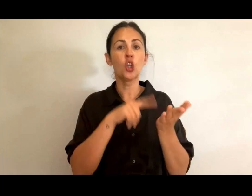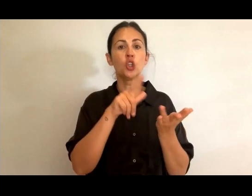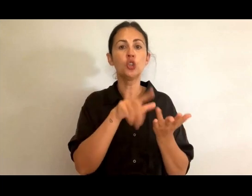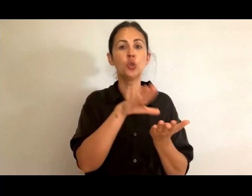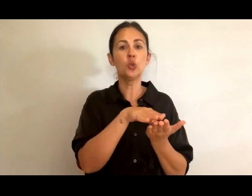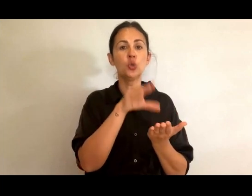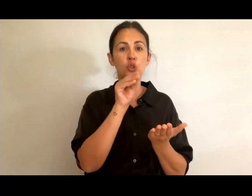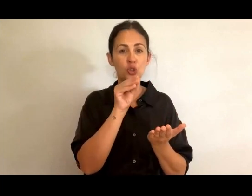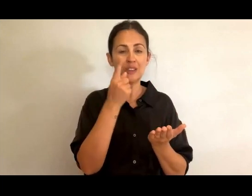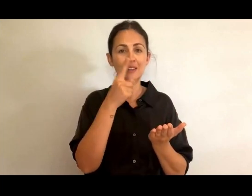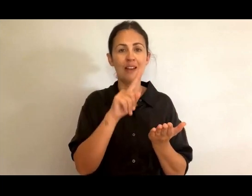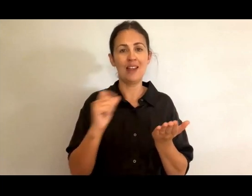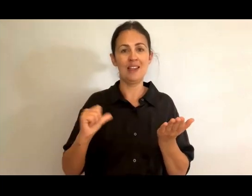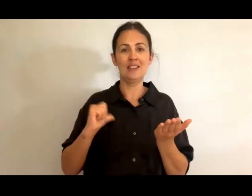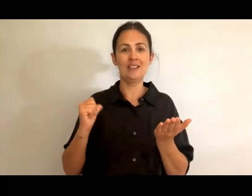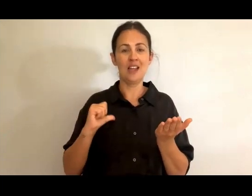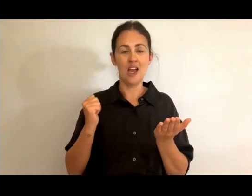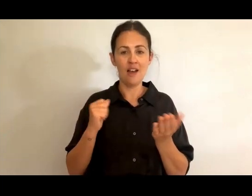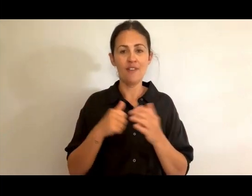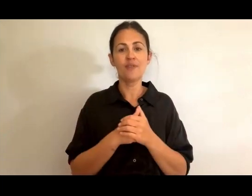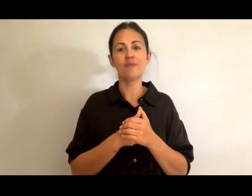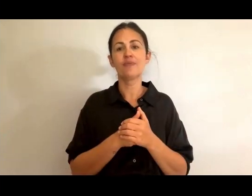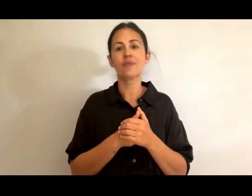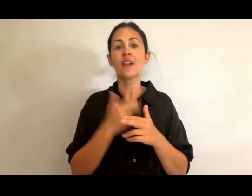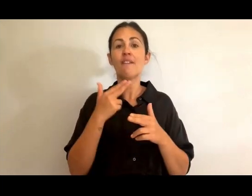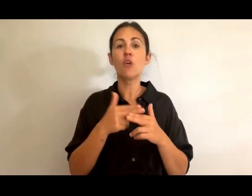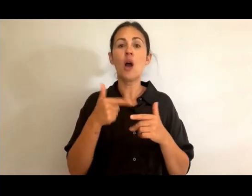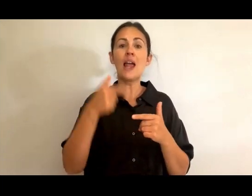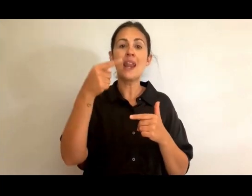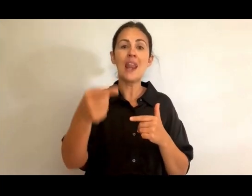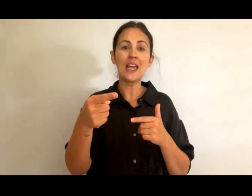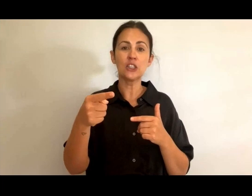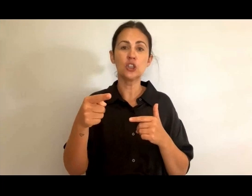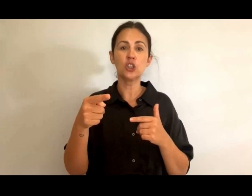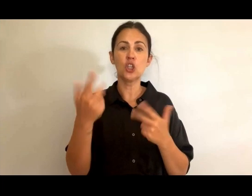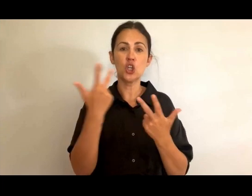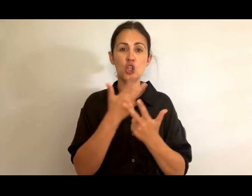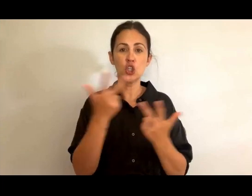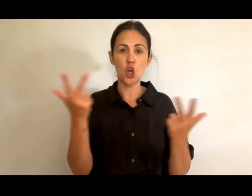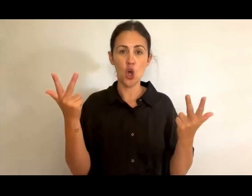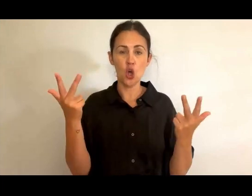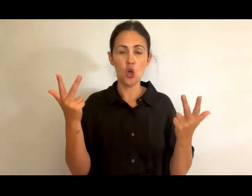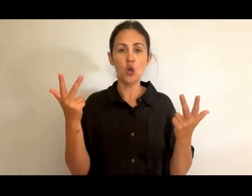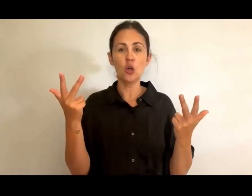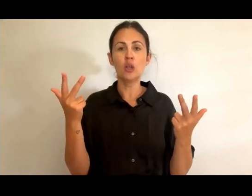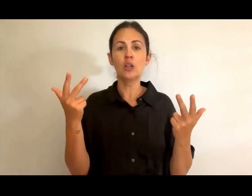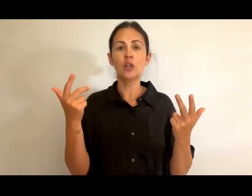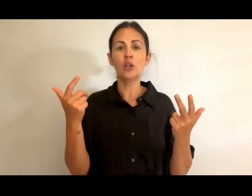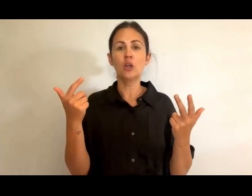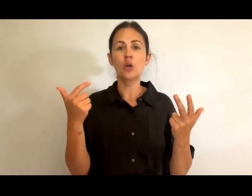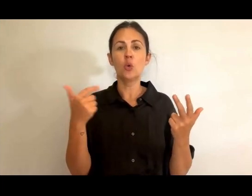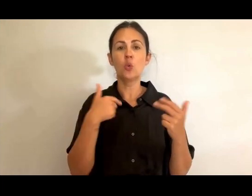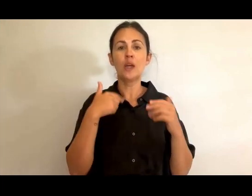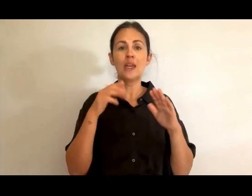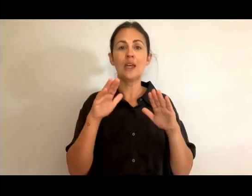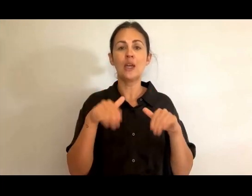work. And for an upcoming show, 100 Years, we've invited back 5 former students to show in the gallery, and we're inviting